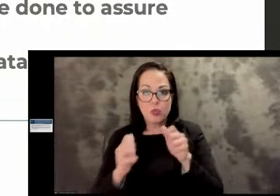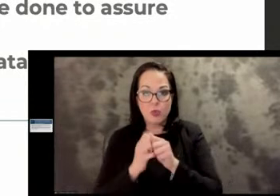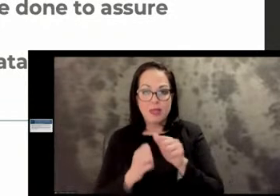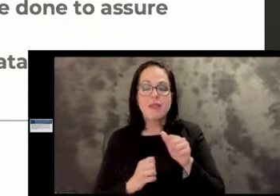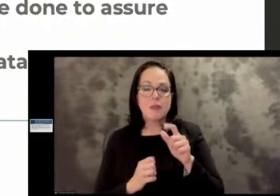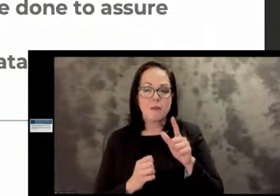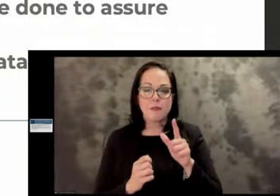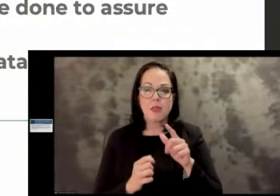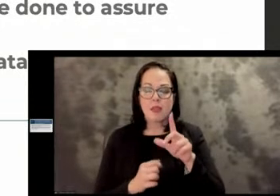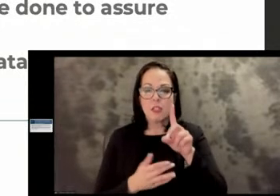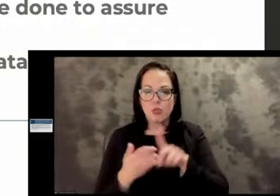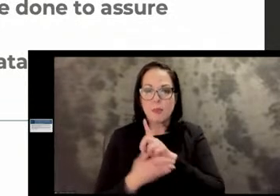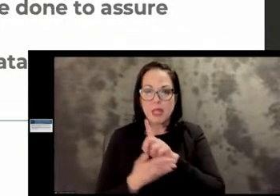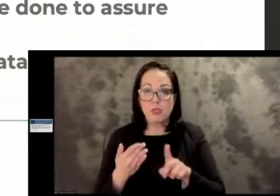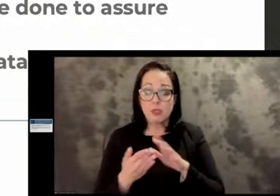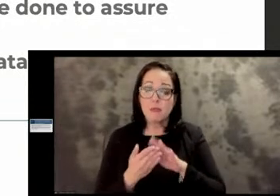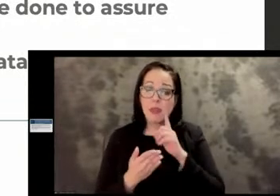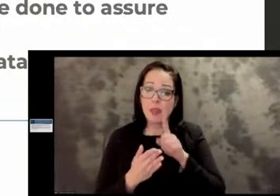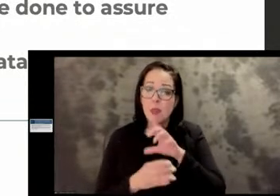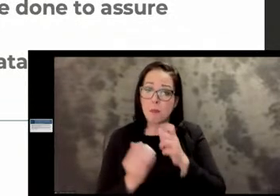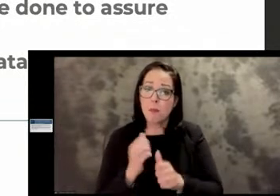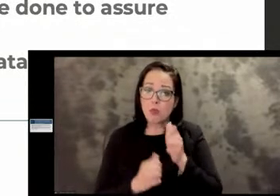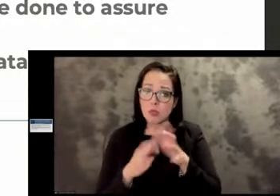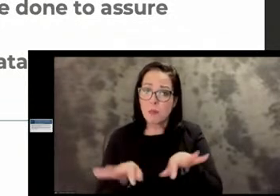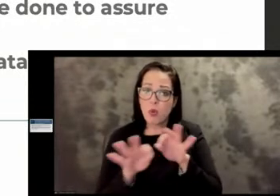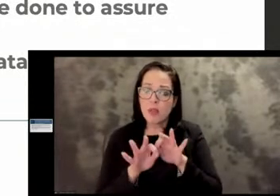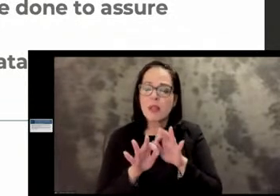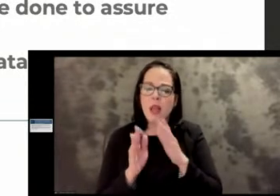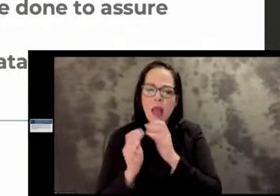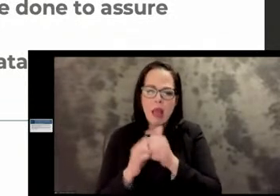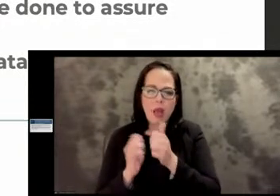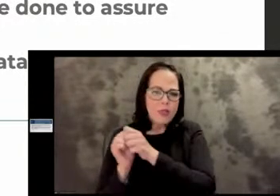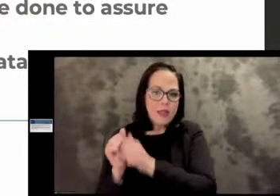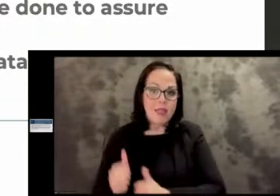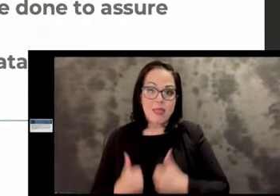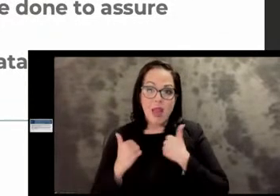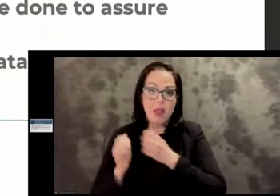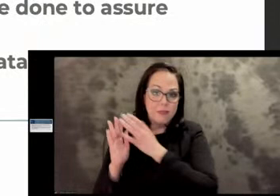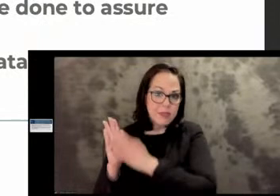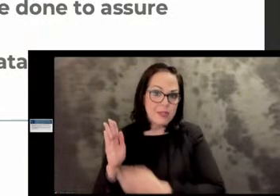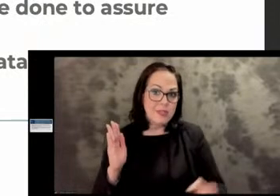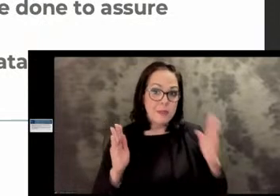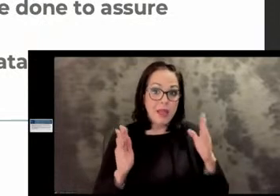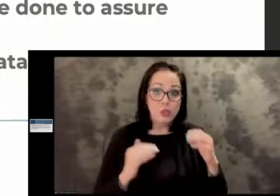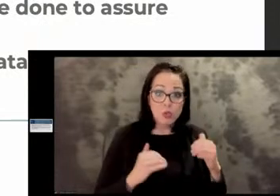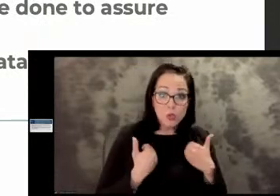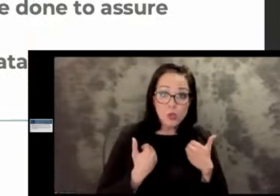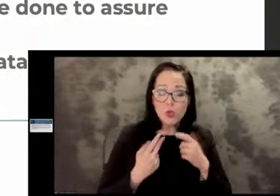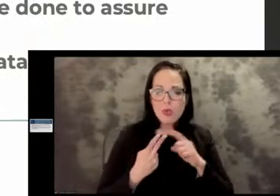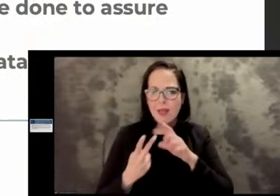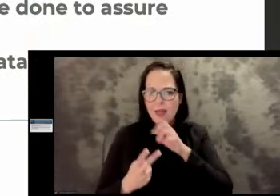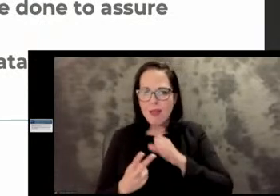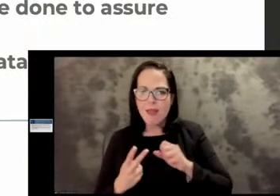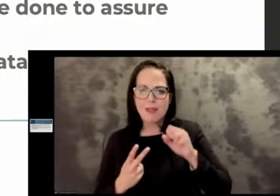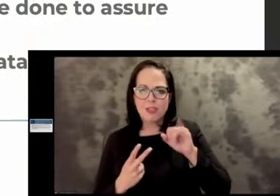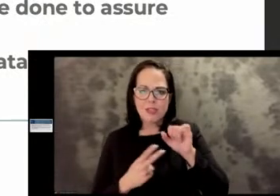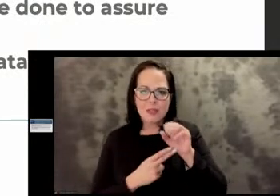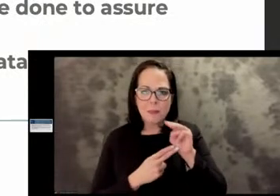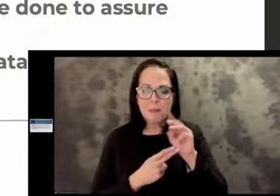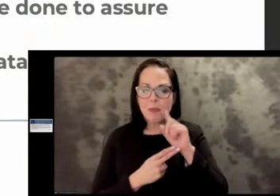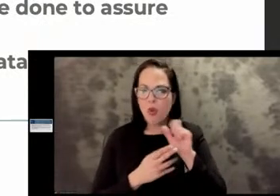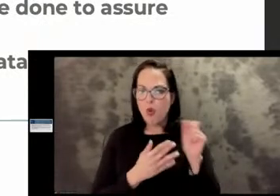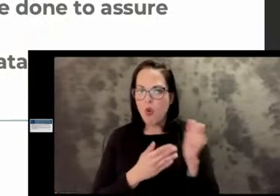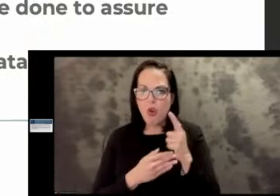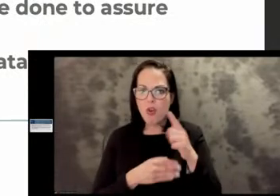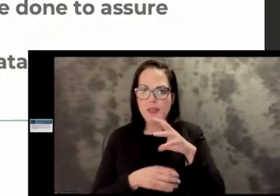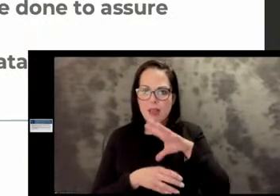And importantly, this should really include experiences across the lifespan. So we've talked about youth, we've talked about ageism, so we need to include all ages. And